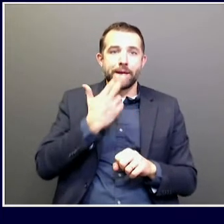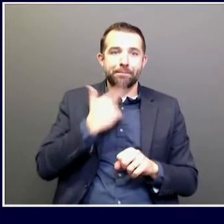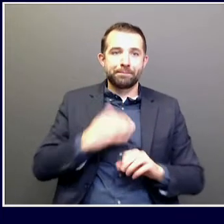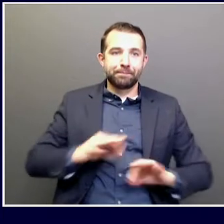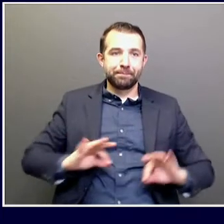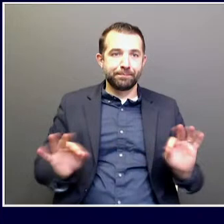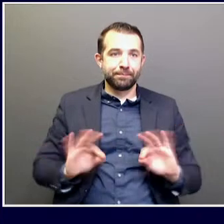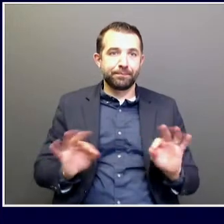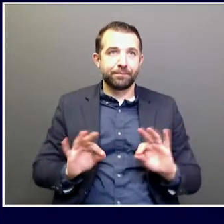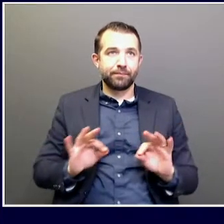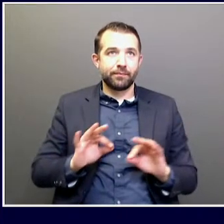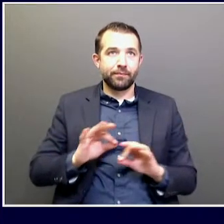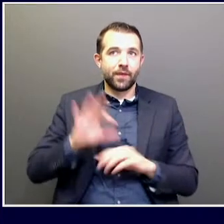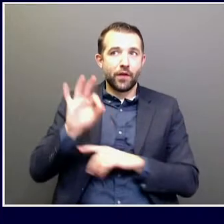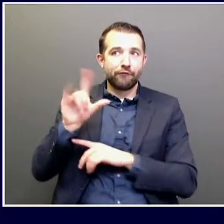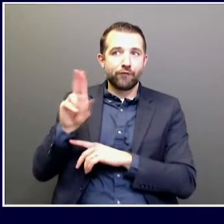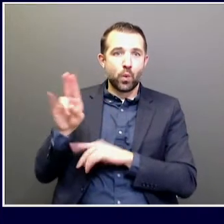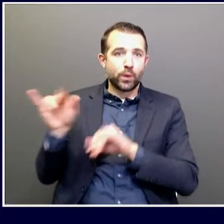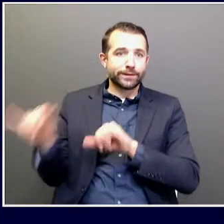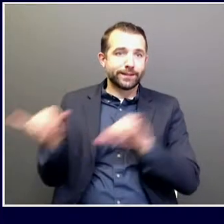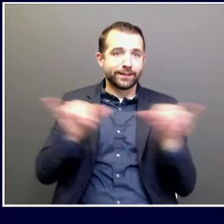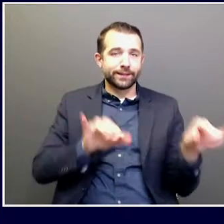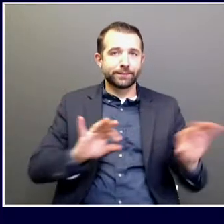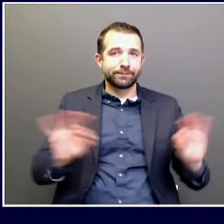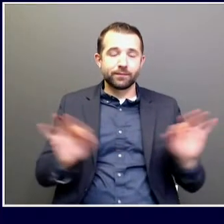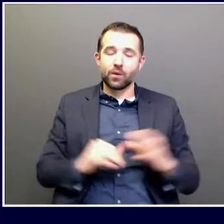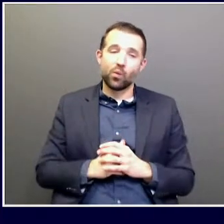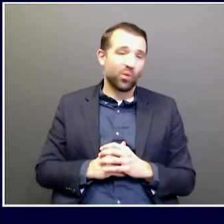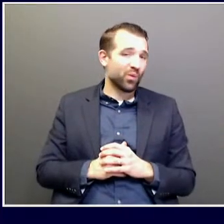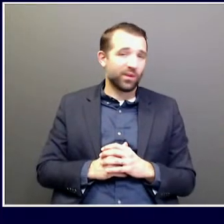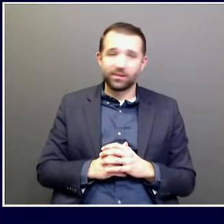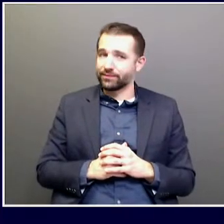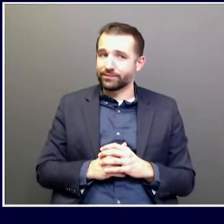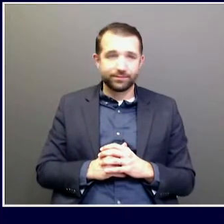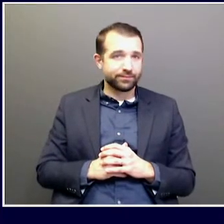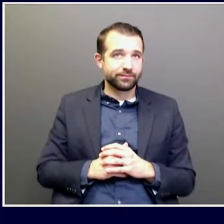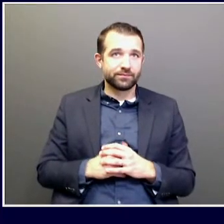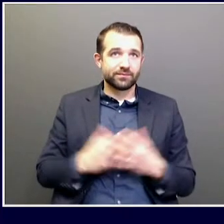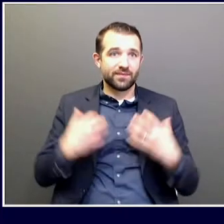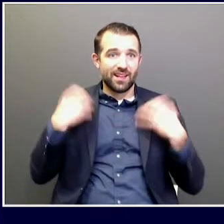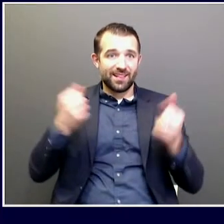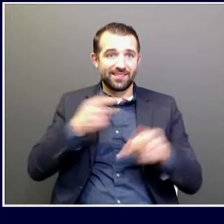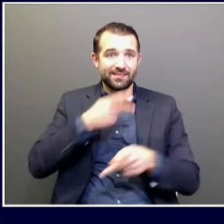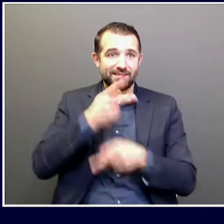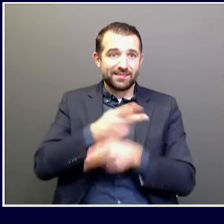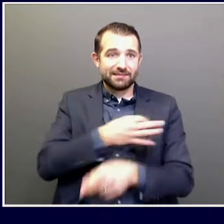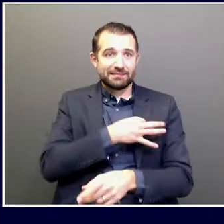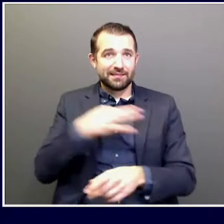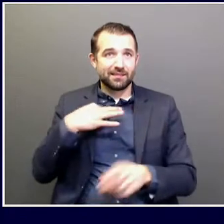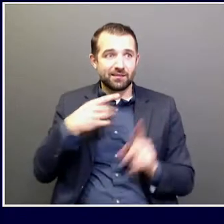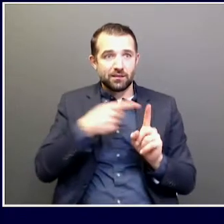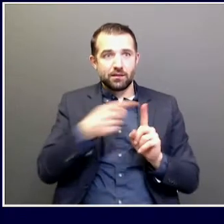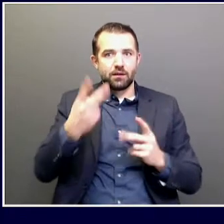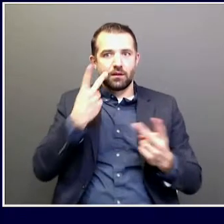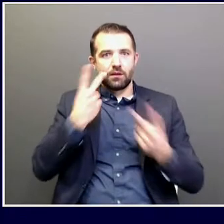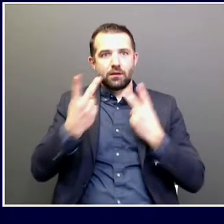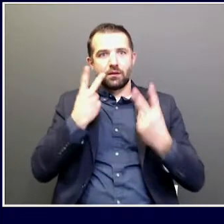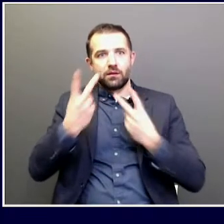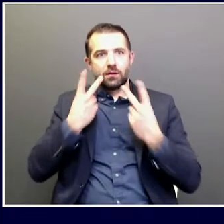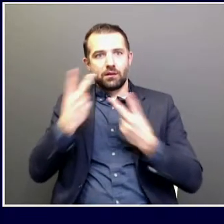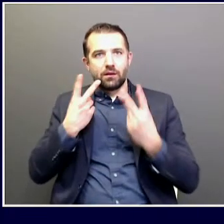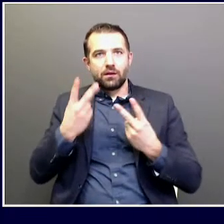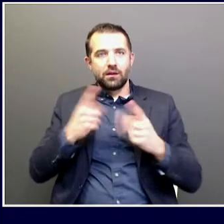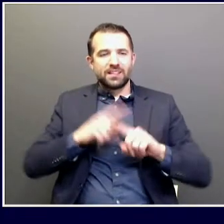flu. That's not what the healthcare workers are saying. And that's not what the 379 people who are hospitalized today